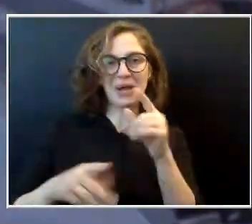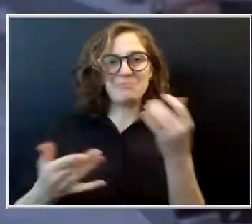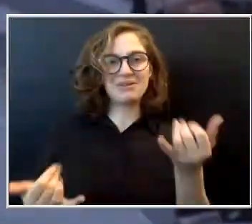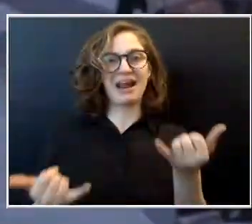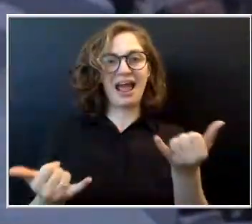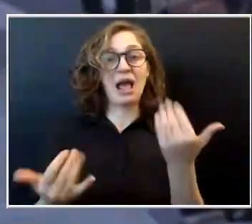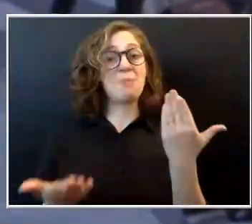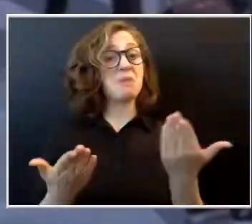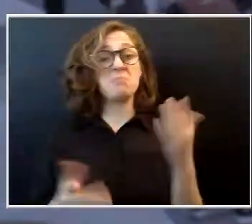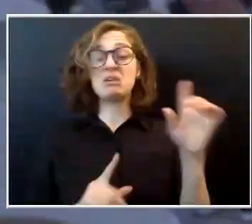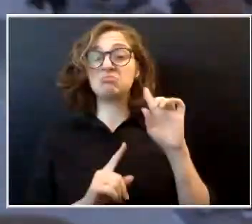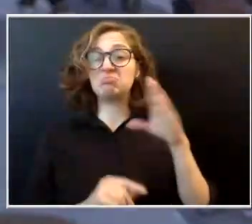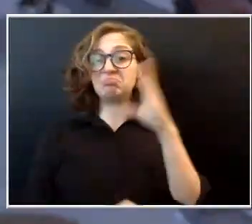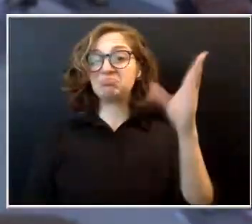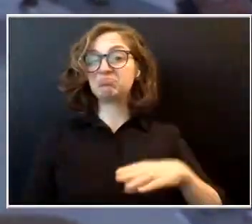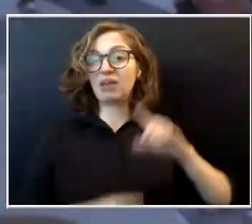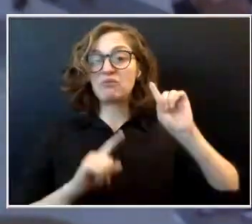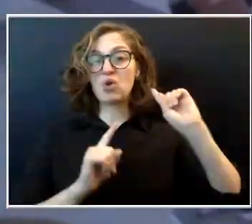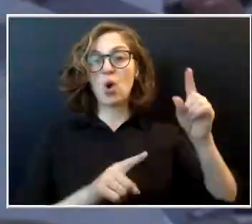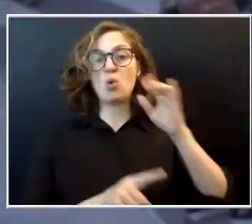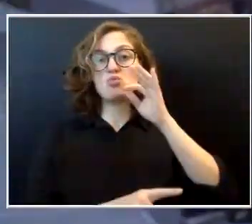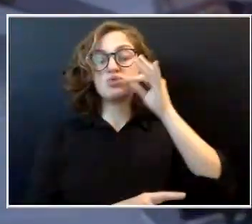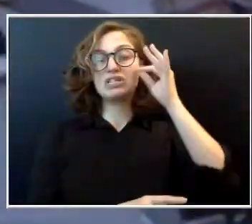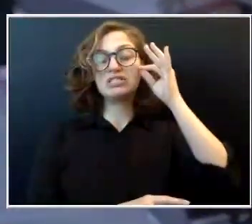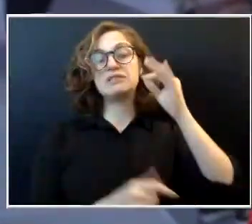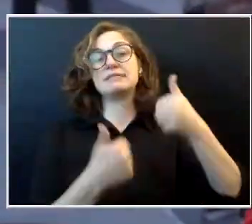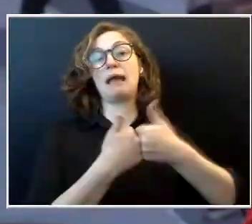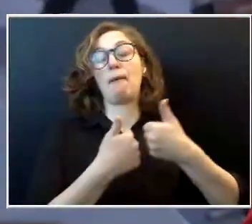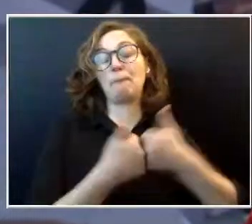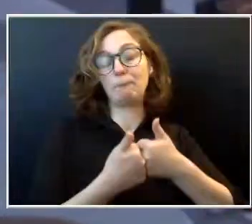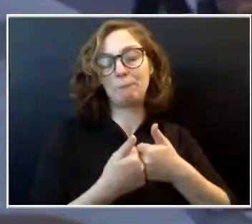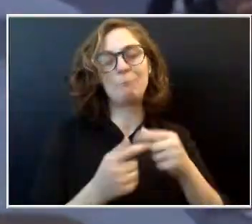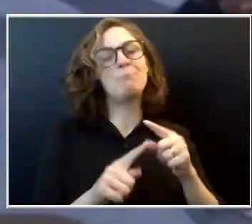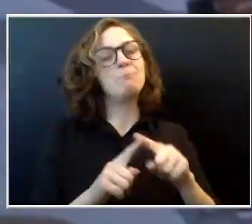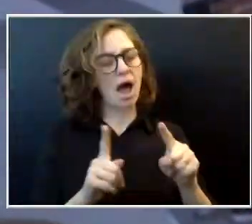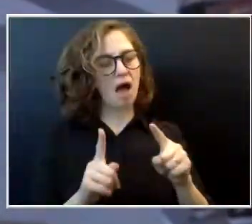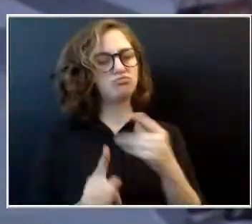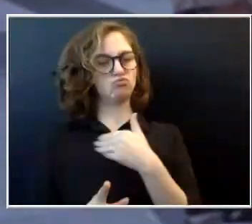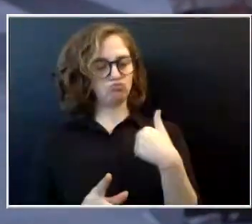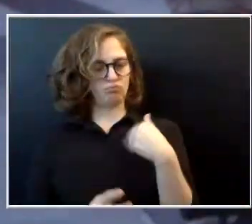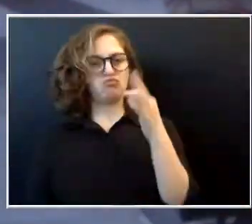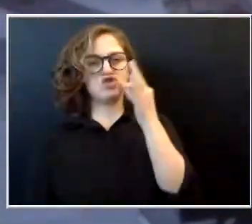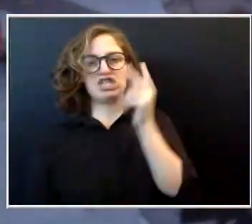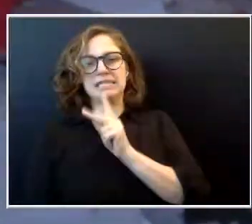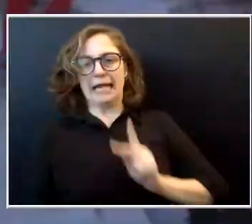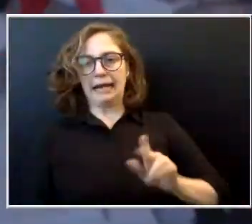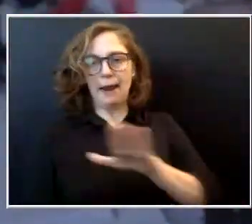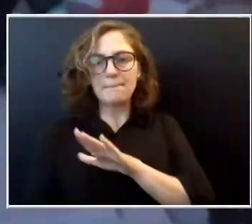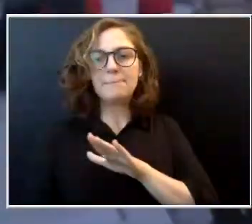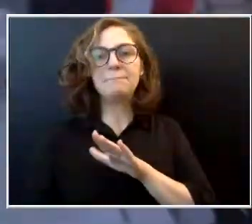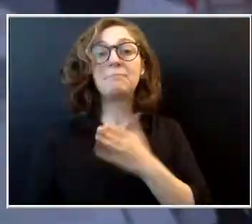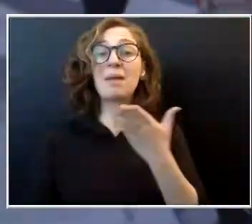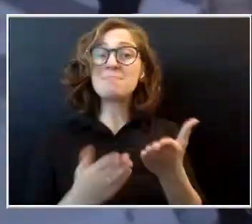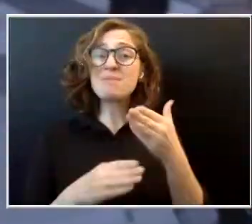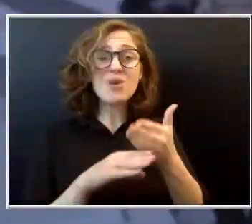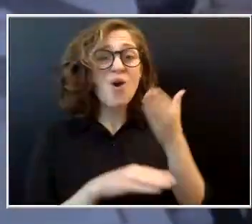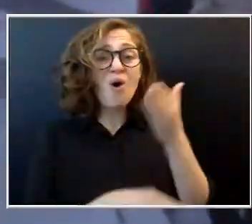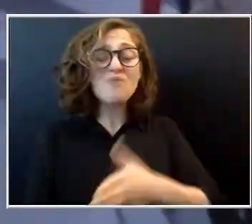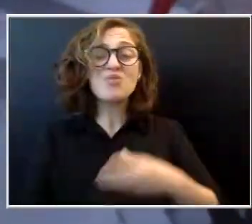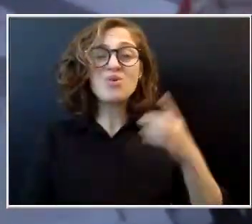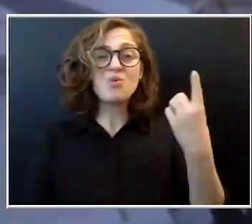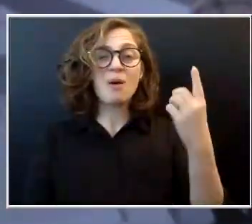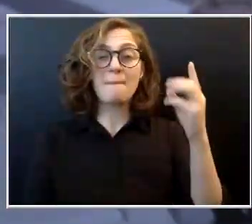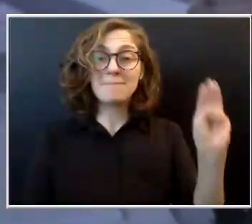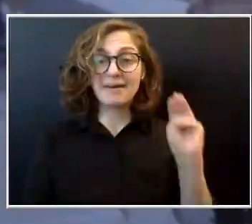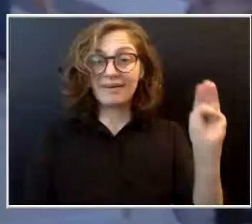but they're certainly part of the Chiefs kingdom here today. And, you know, I say a million, it might even be more. For the last couple celebrations, they estimate